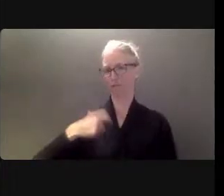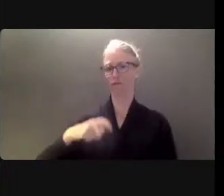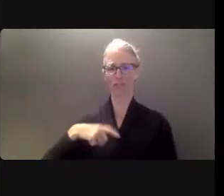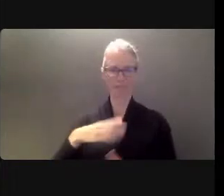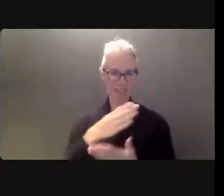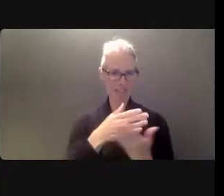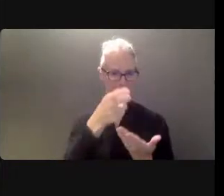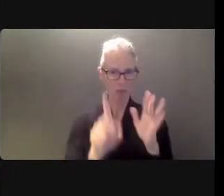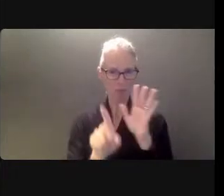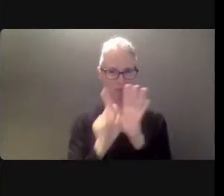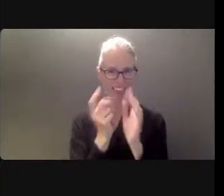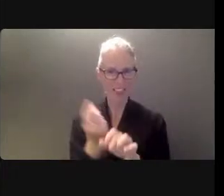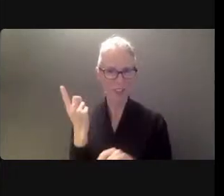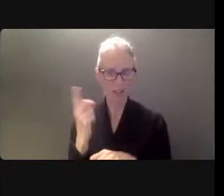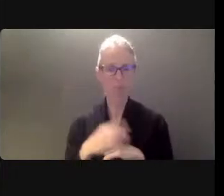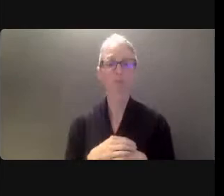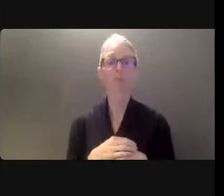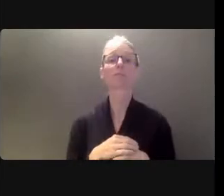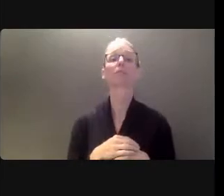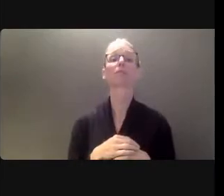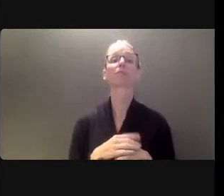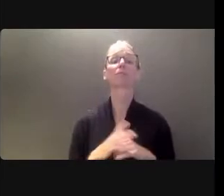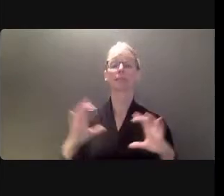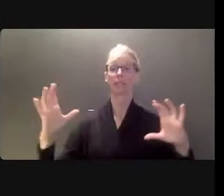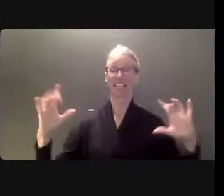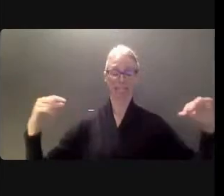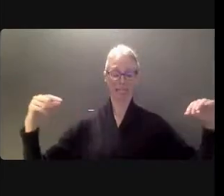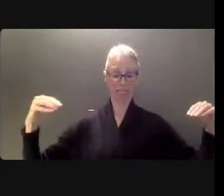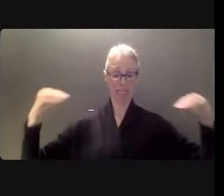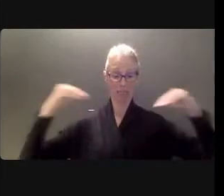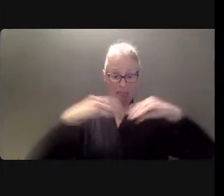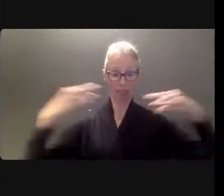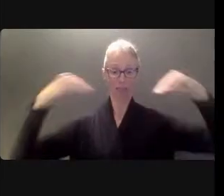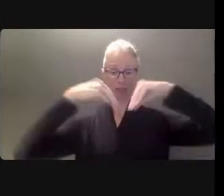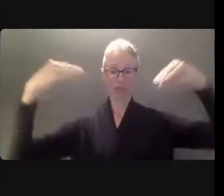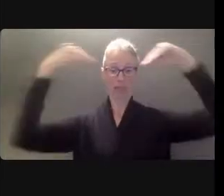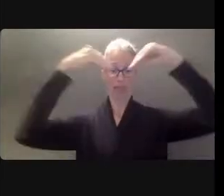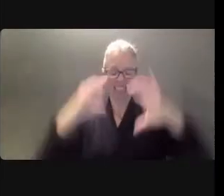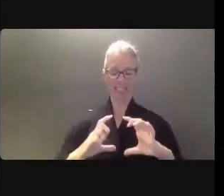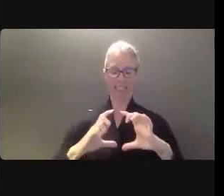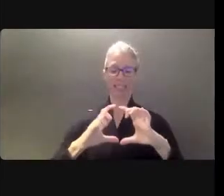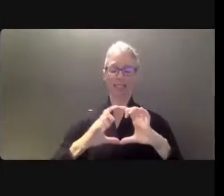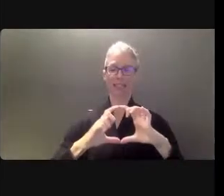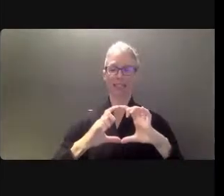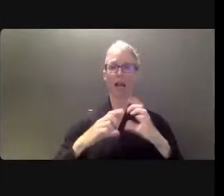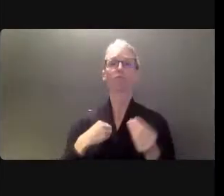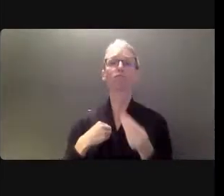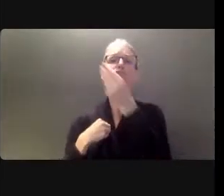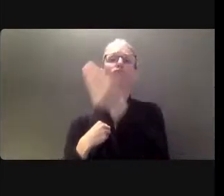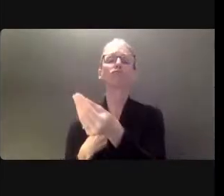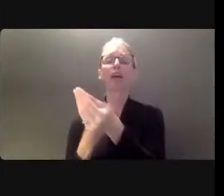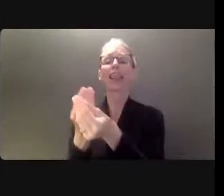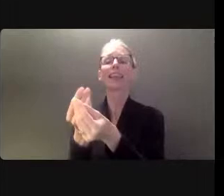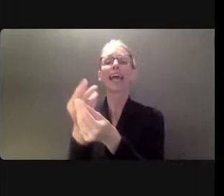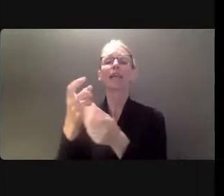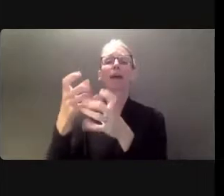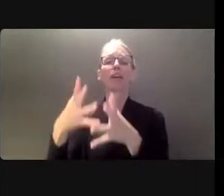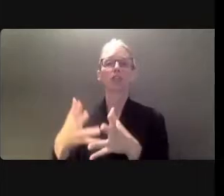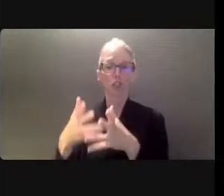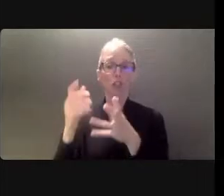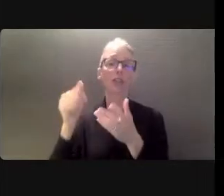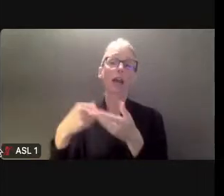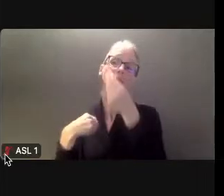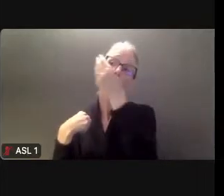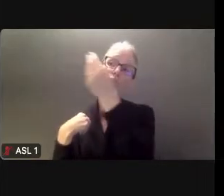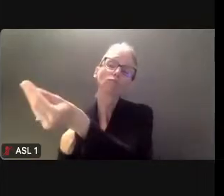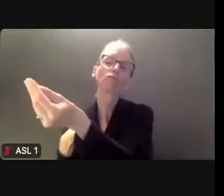Ultimately, we're hoping this accessibility matrix can be a tool that land managers can use to communicate with park visitors about what programs or activities